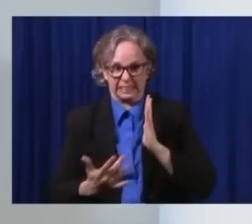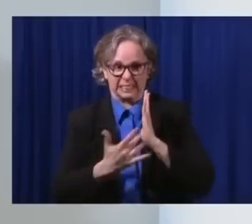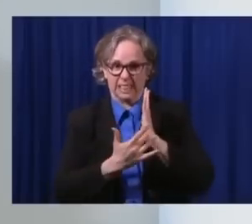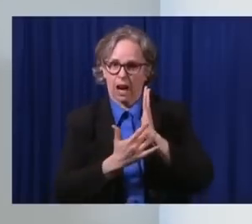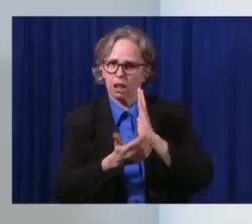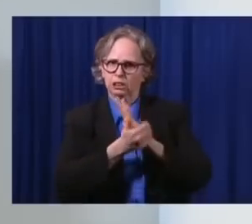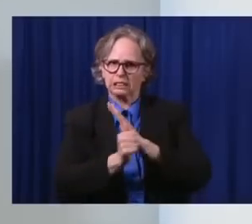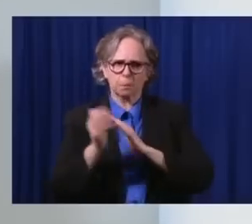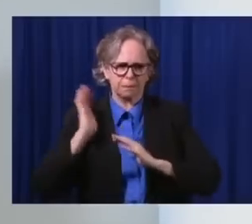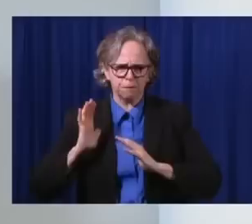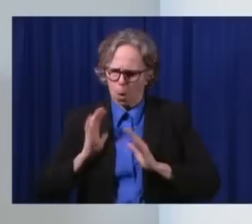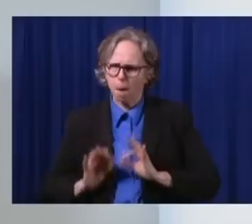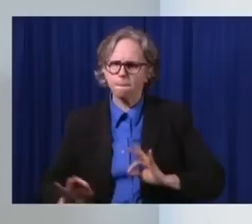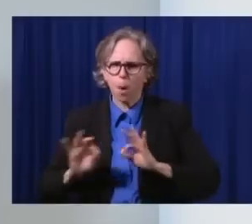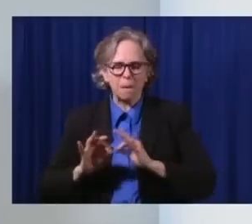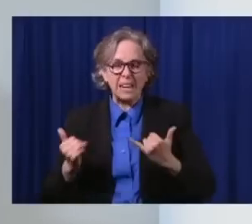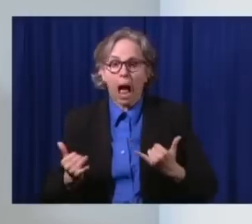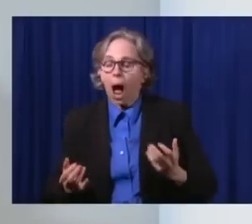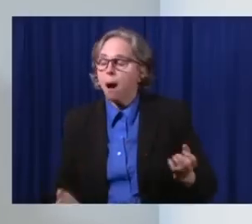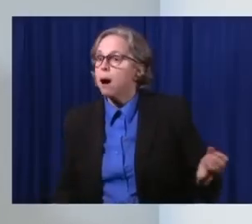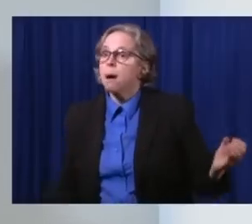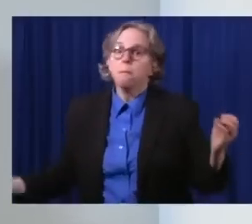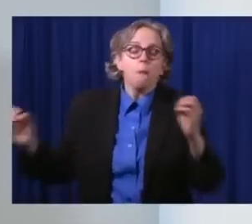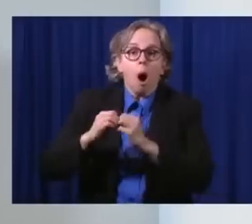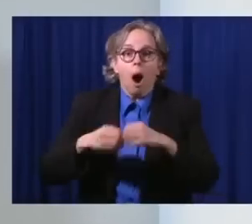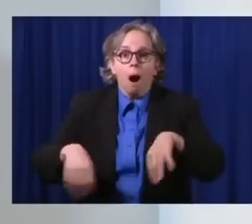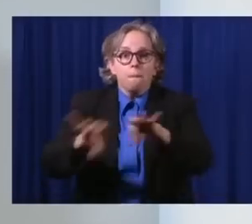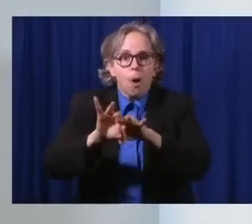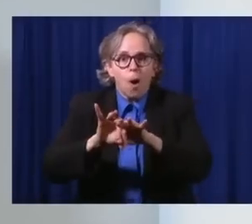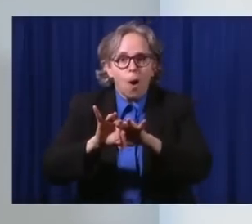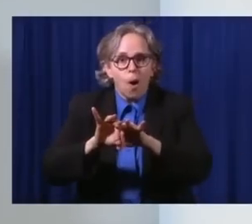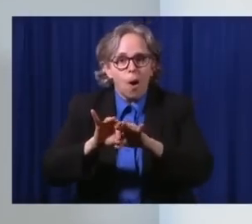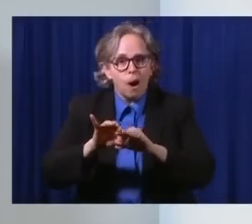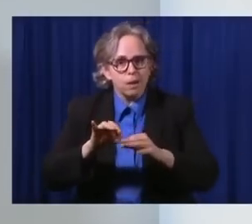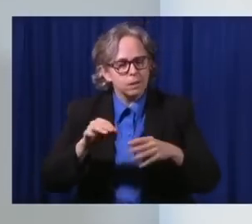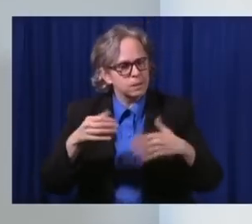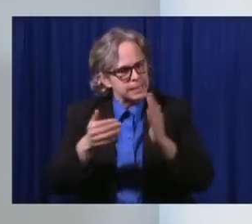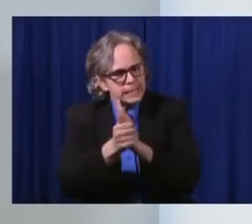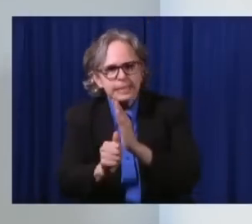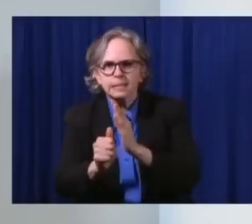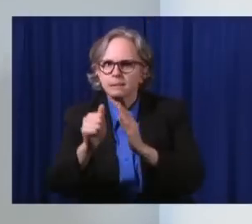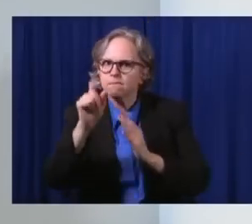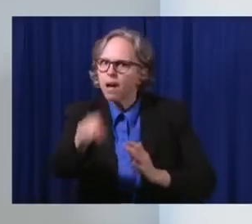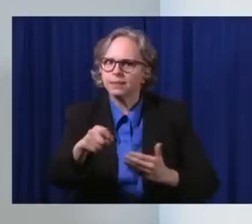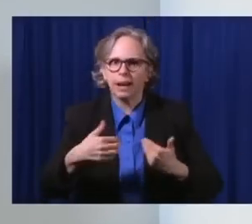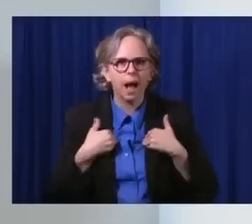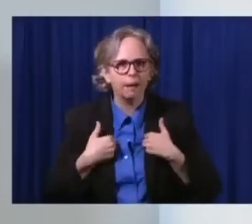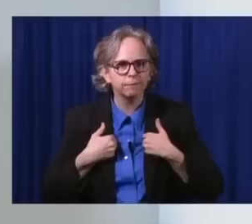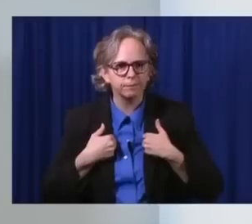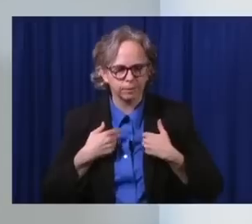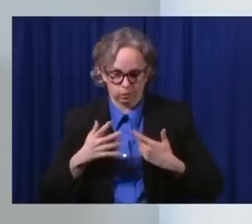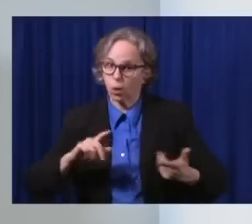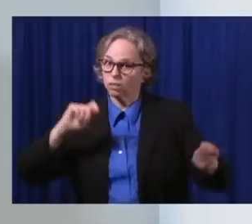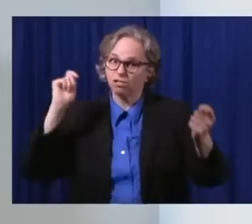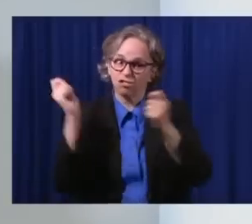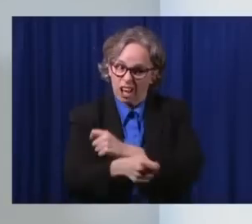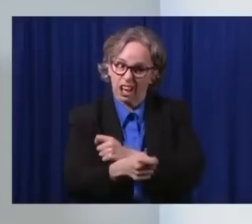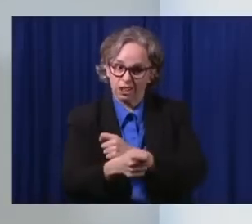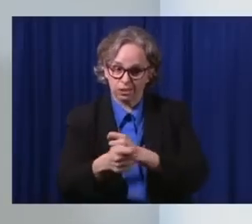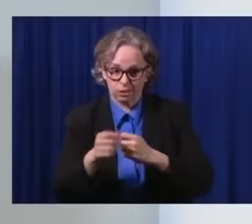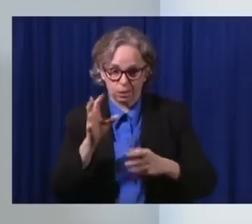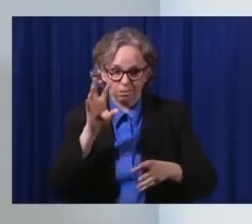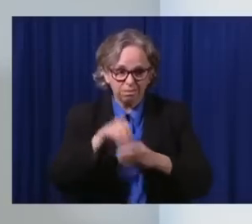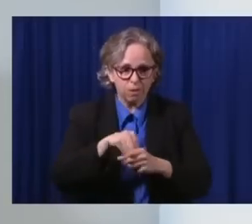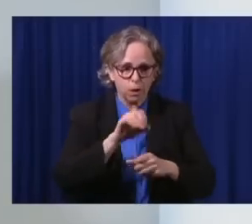They're perhaps even more important coming out of this. If you think about the fact that some of the things that have changed have been telehealth,